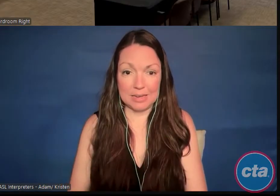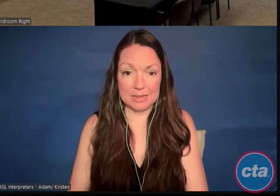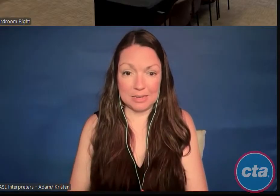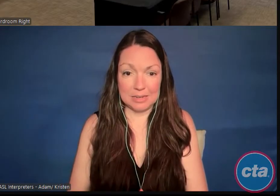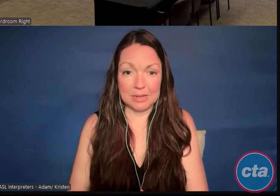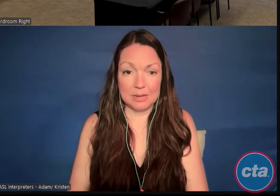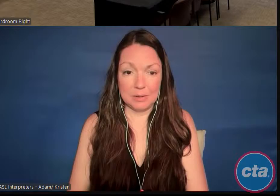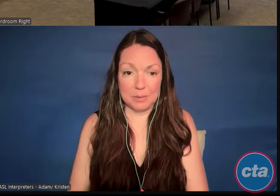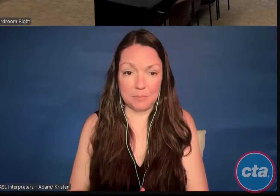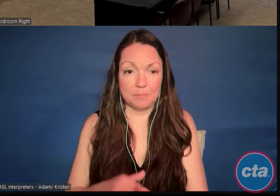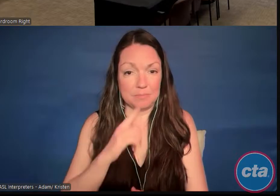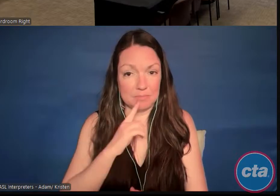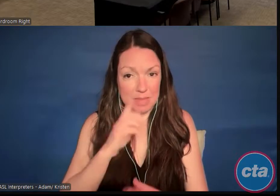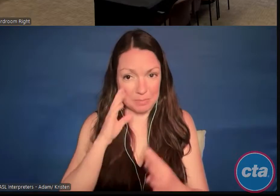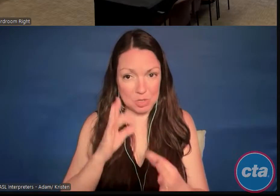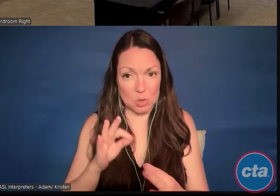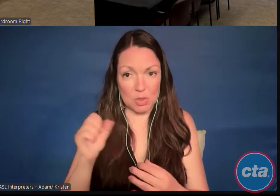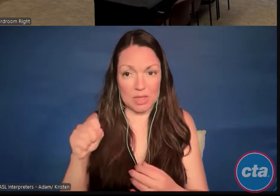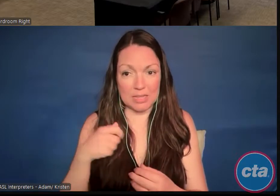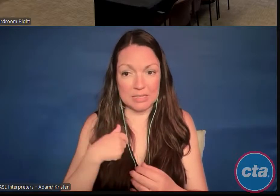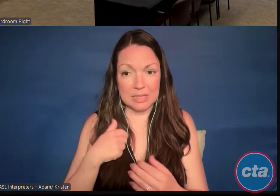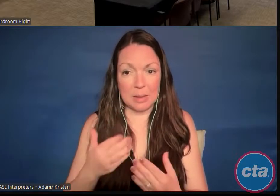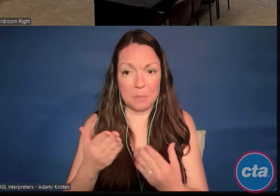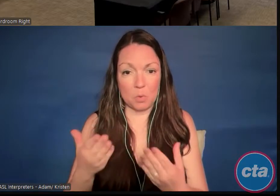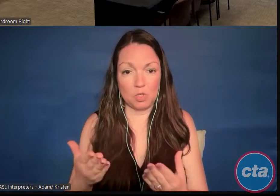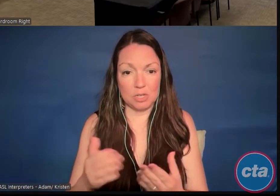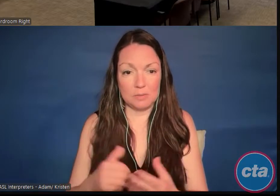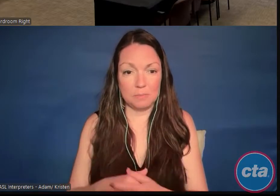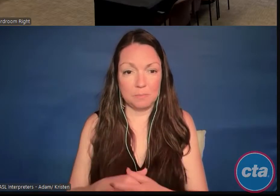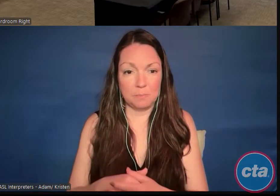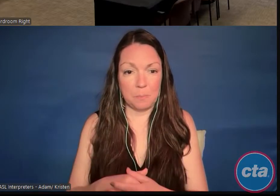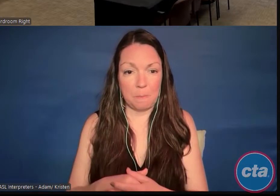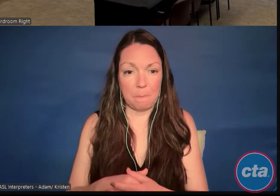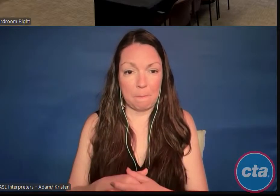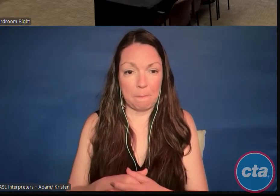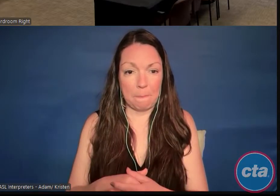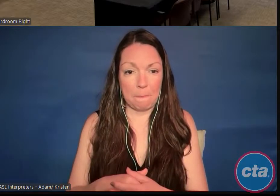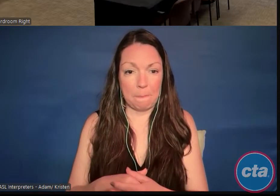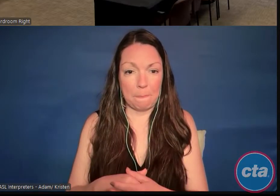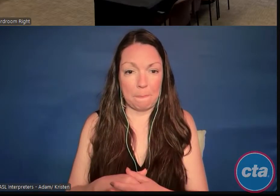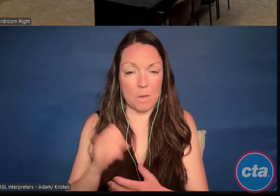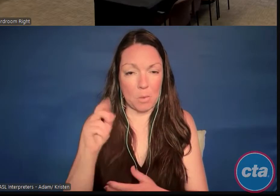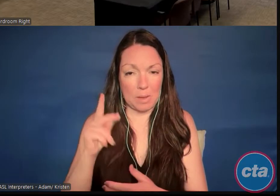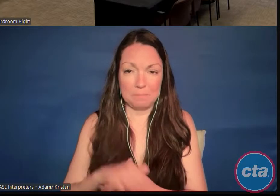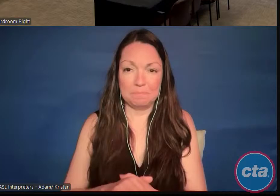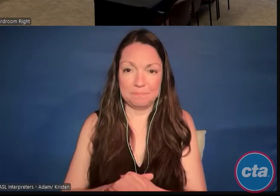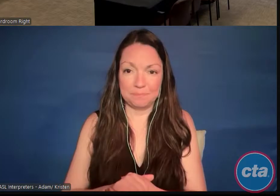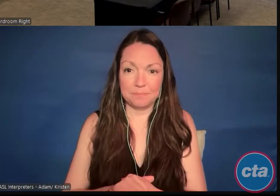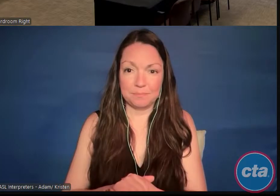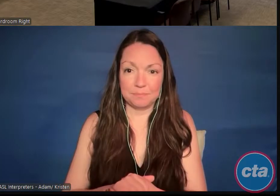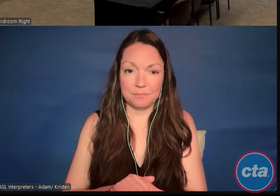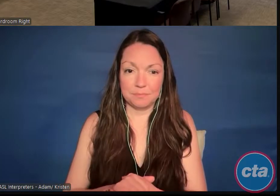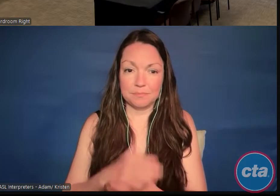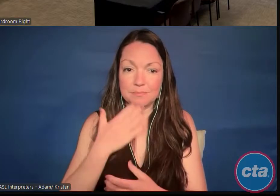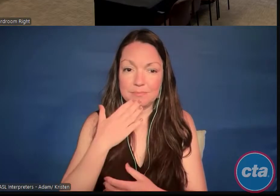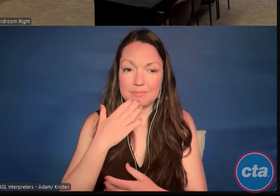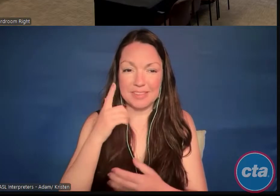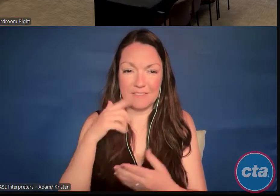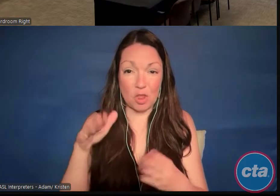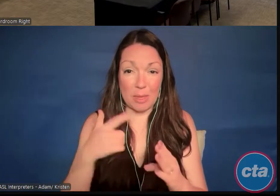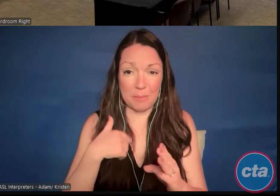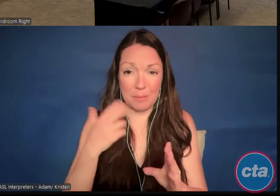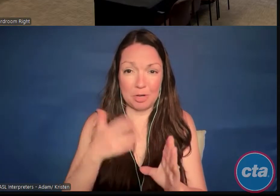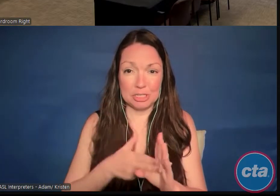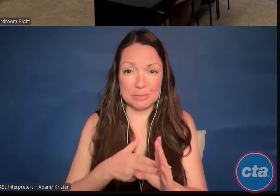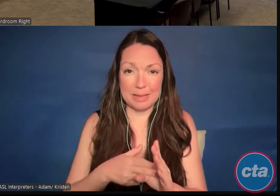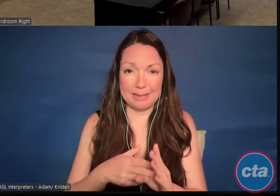Absolutely. Yes, I motion. You. Oh, okay. Anyone but, anyone allowing me other to than, participate.